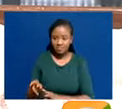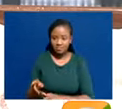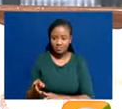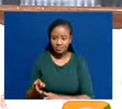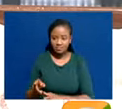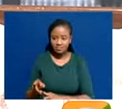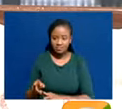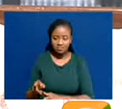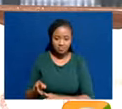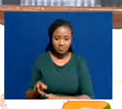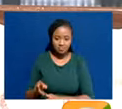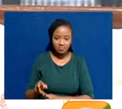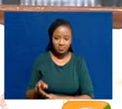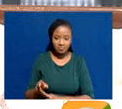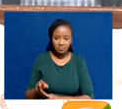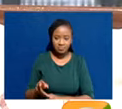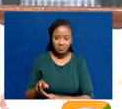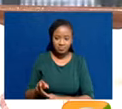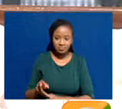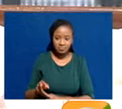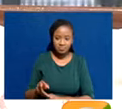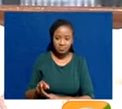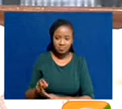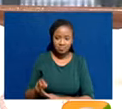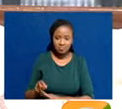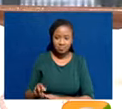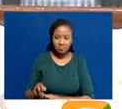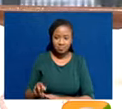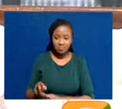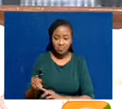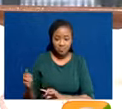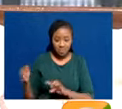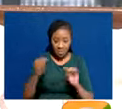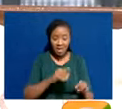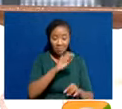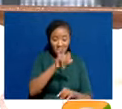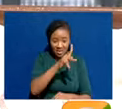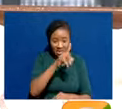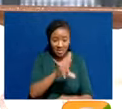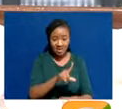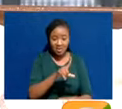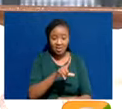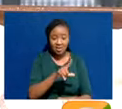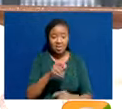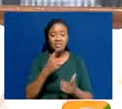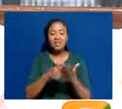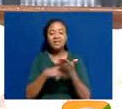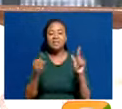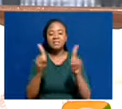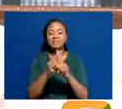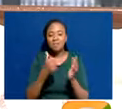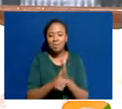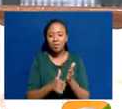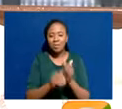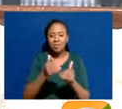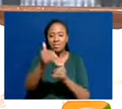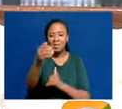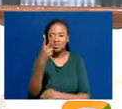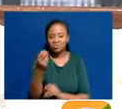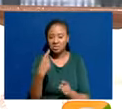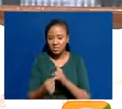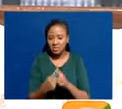schools, they can't come to JKL 20 years from now to discuss the same problem. Yeah. It'll be remiss of us.